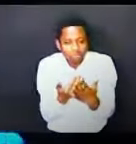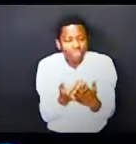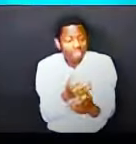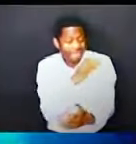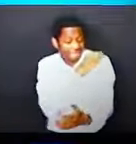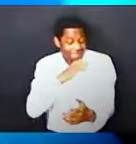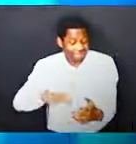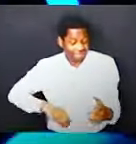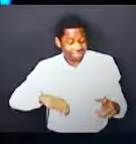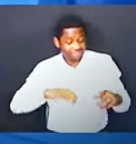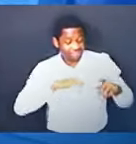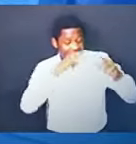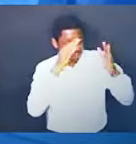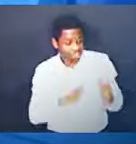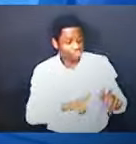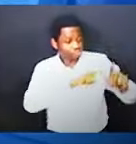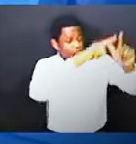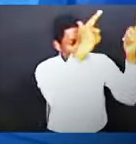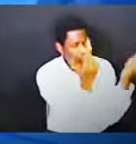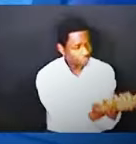received. A